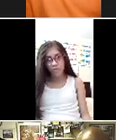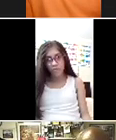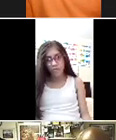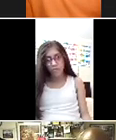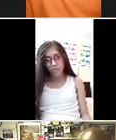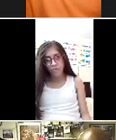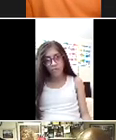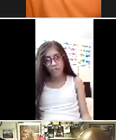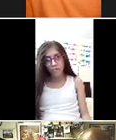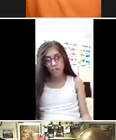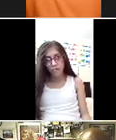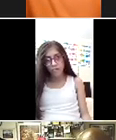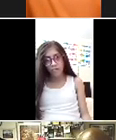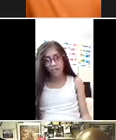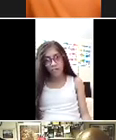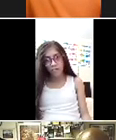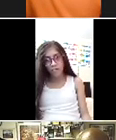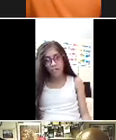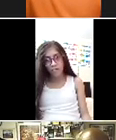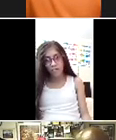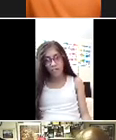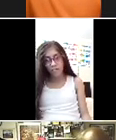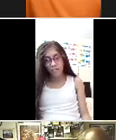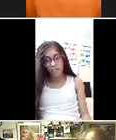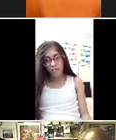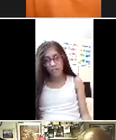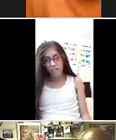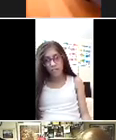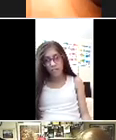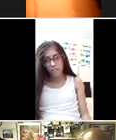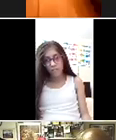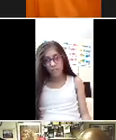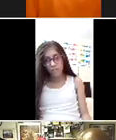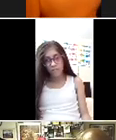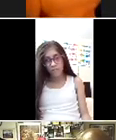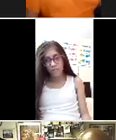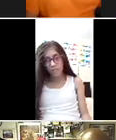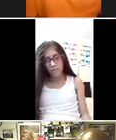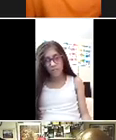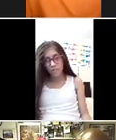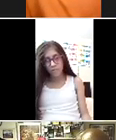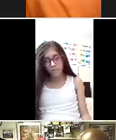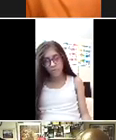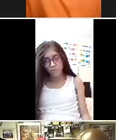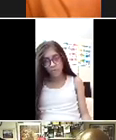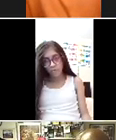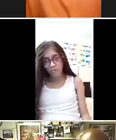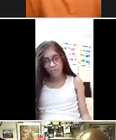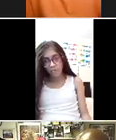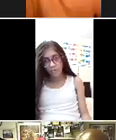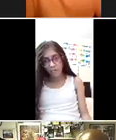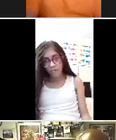can you see it? Huh? Go ahead. As you read this